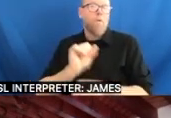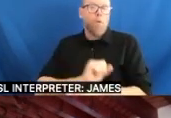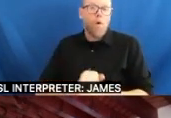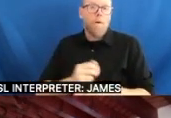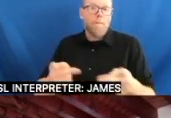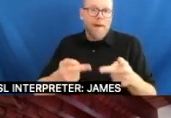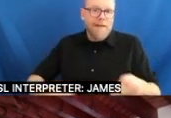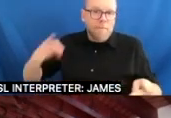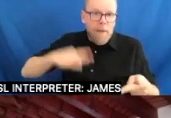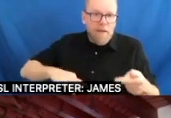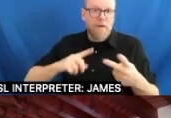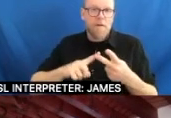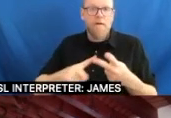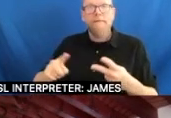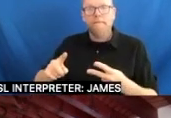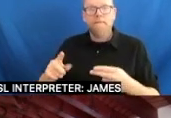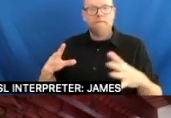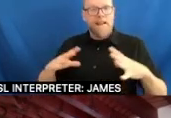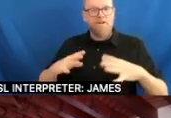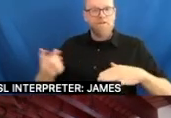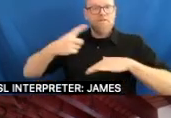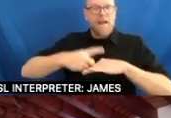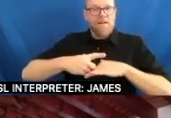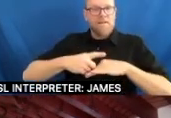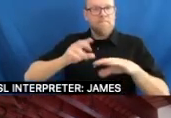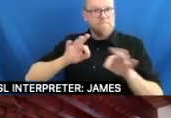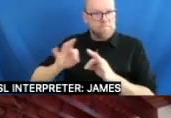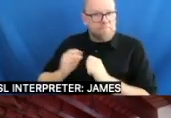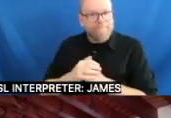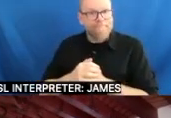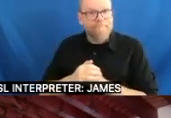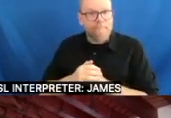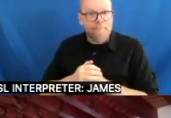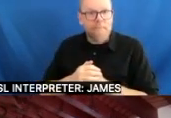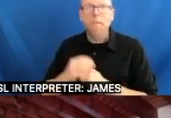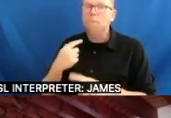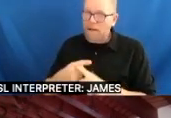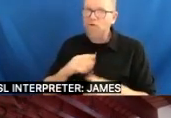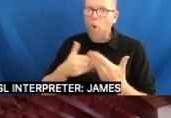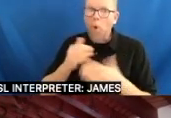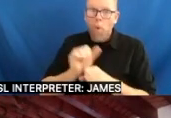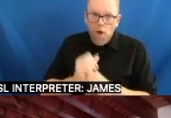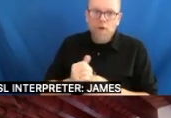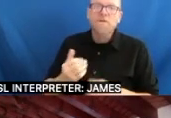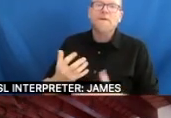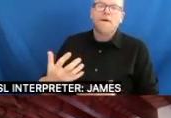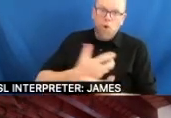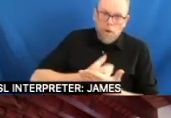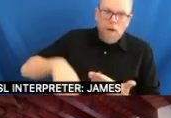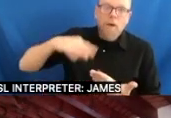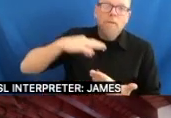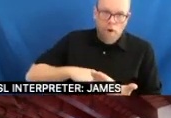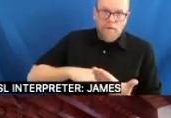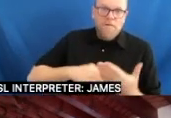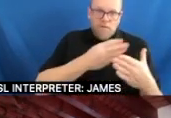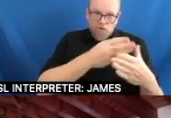benefits and vacation days. All the workers also receive a share of the profits, which is paid out based on their